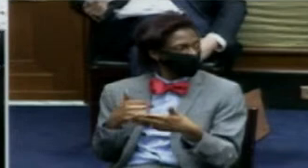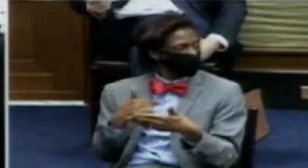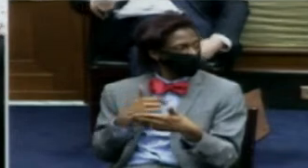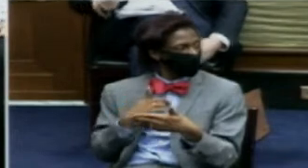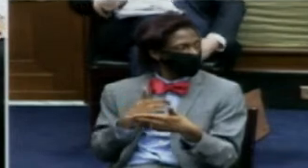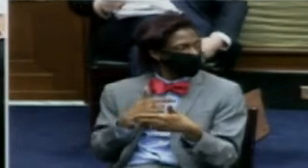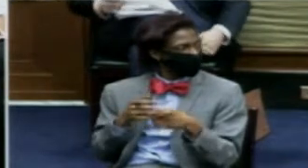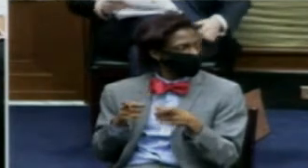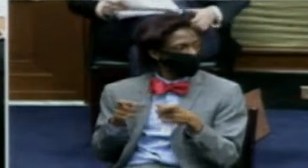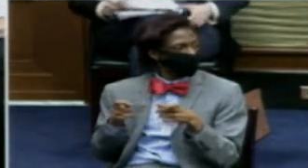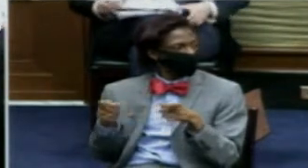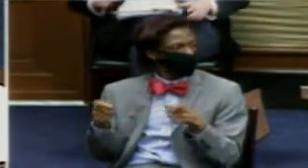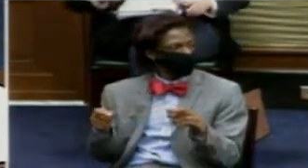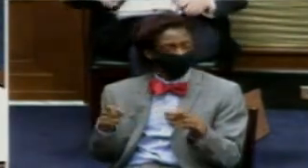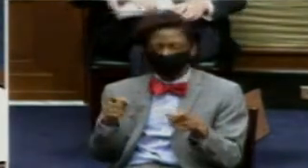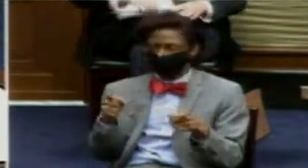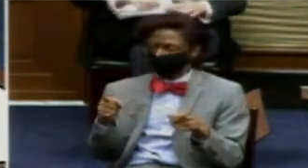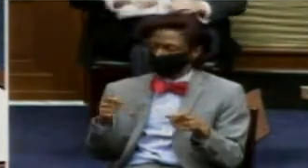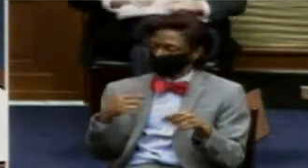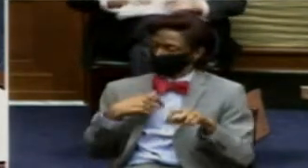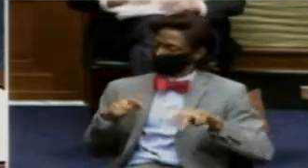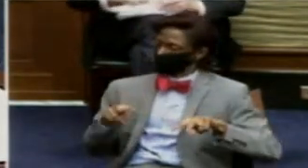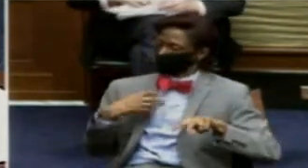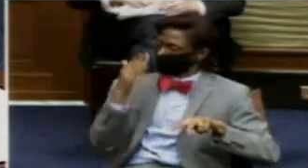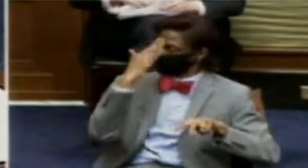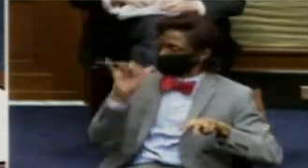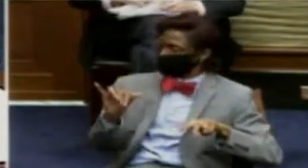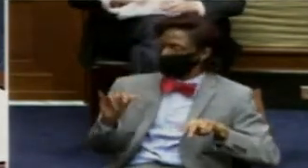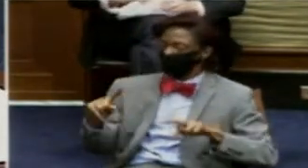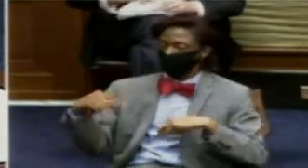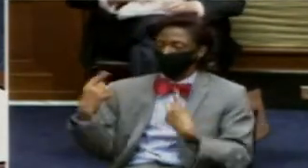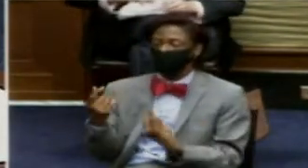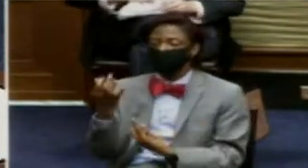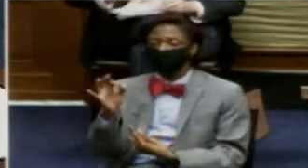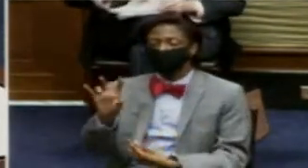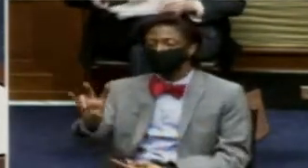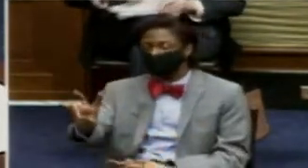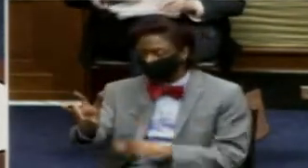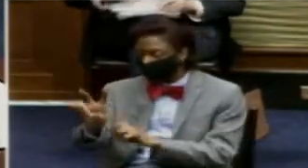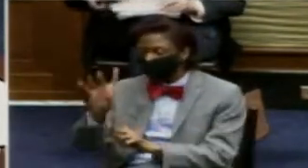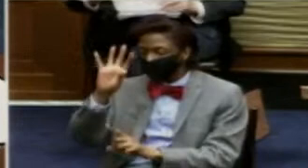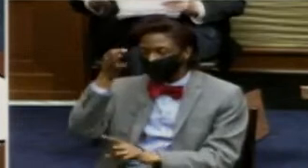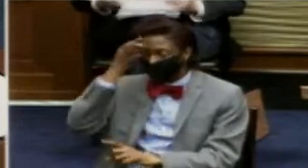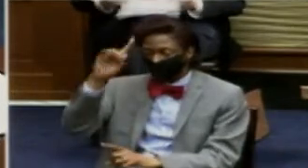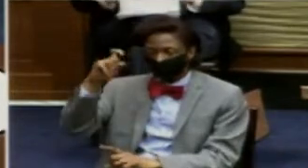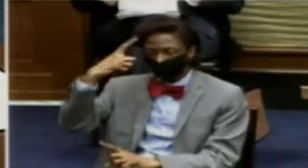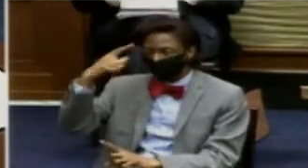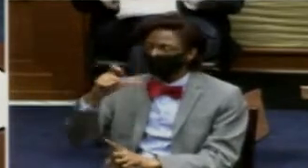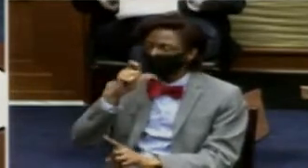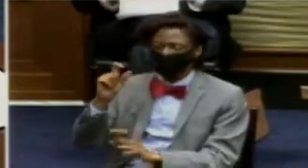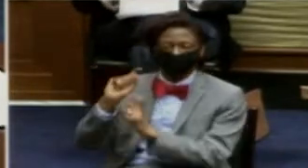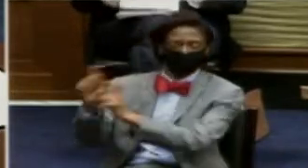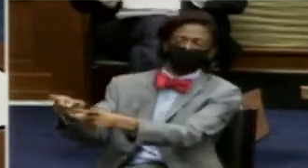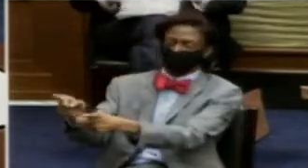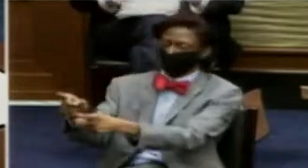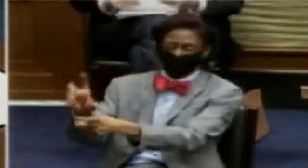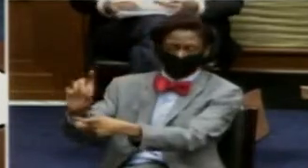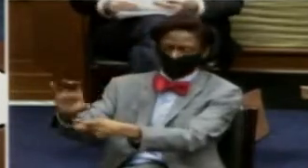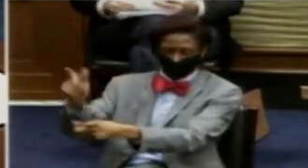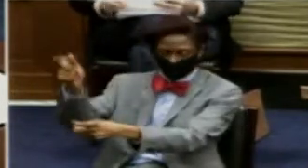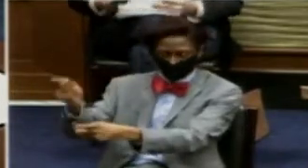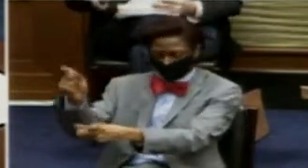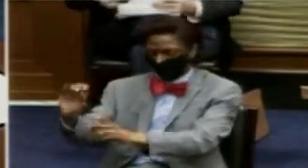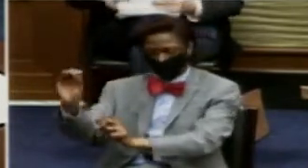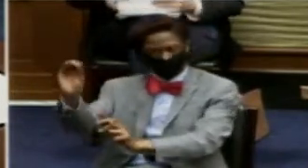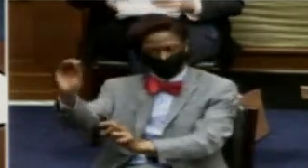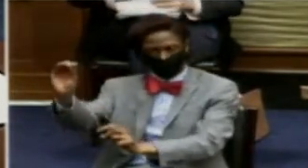board, so I'm quite familiar with this. Since 1997, the federal government has not contributed to the district's share of the pensions. Not at all,